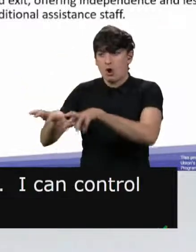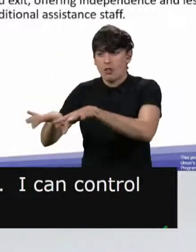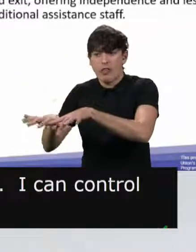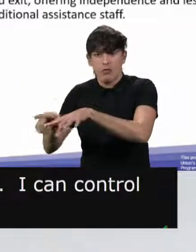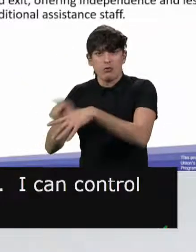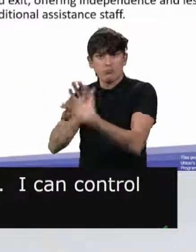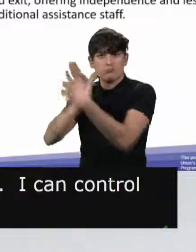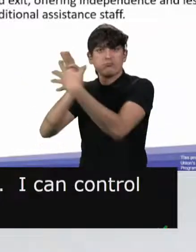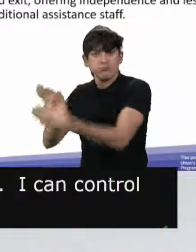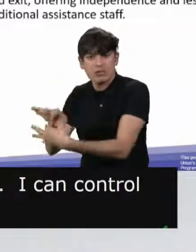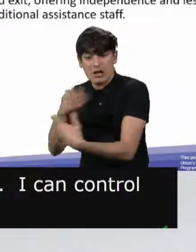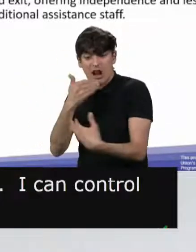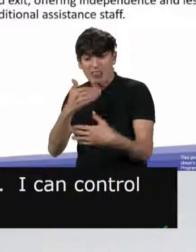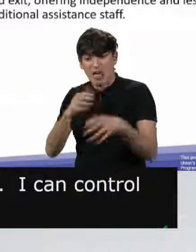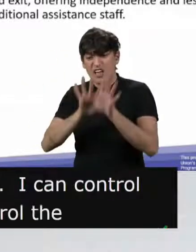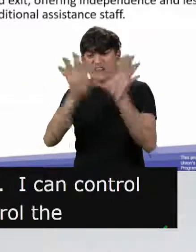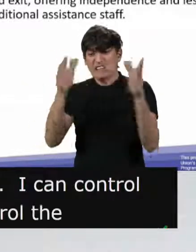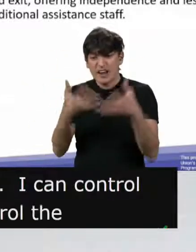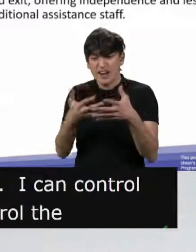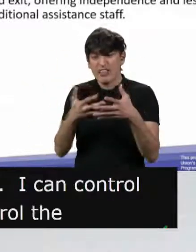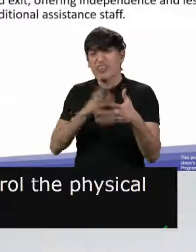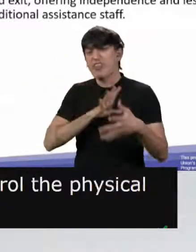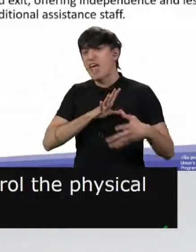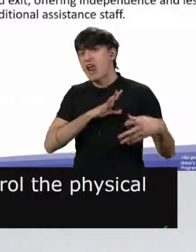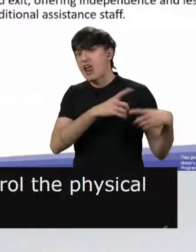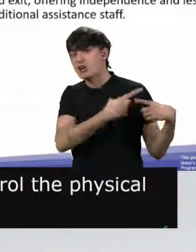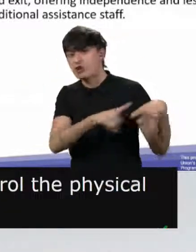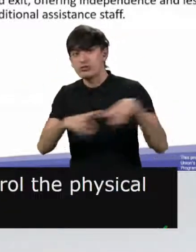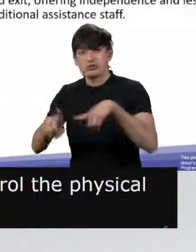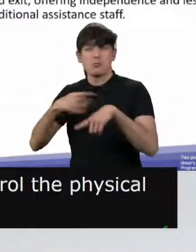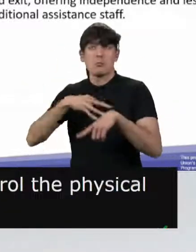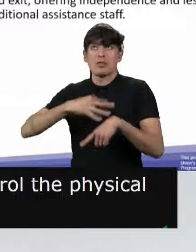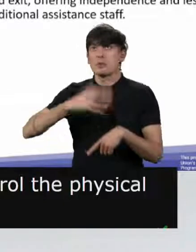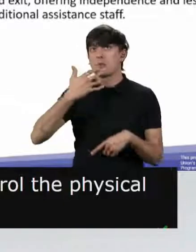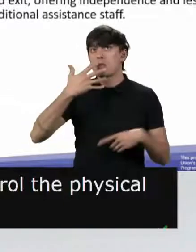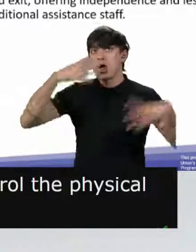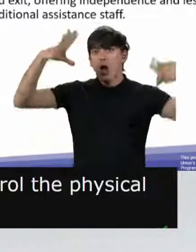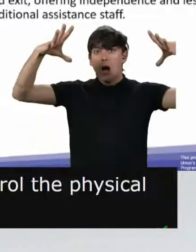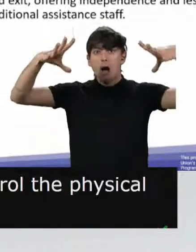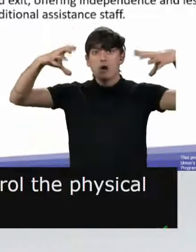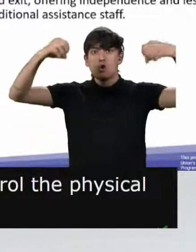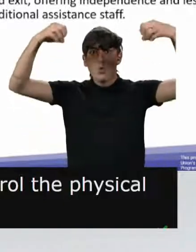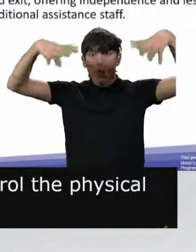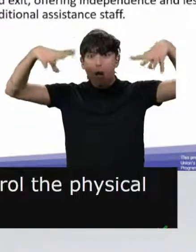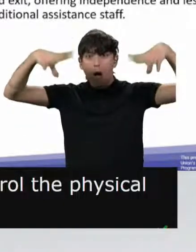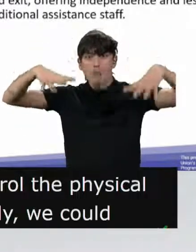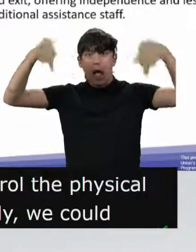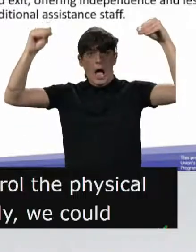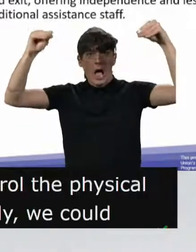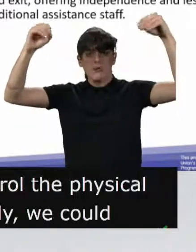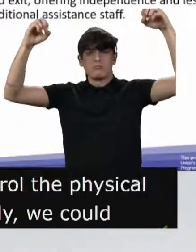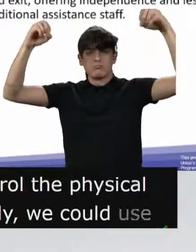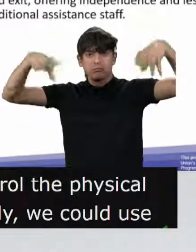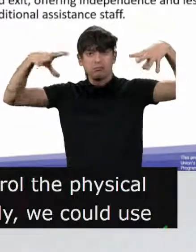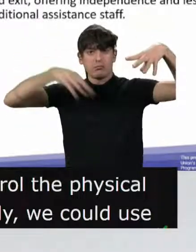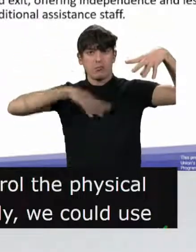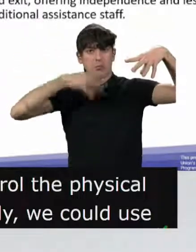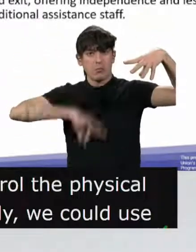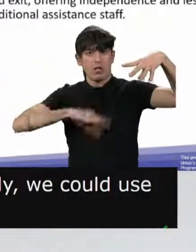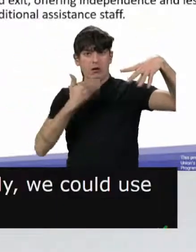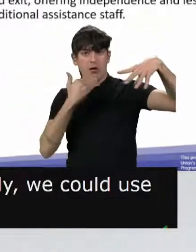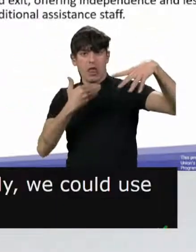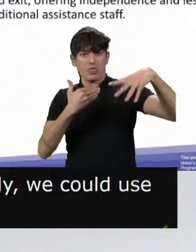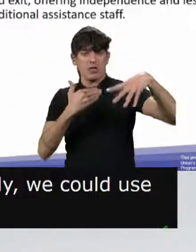the physical environment, turning lights off, lights on. So actually we could use the same form of technology